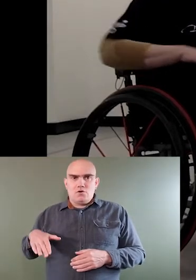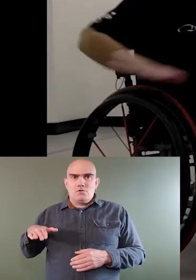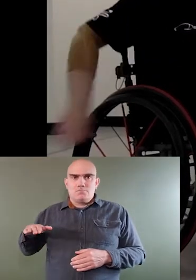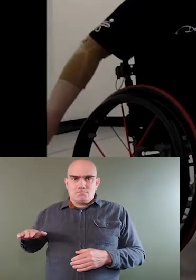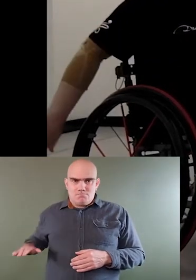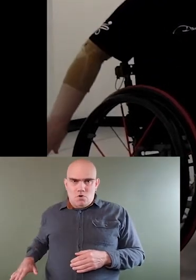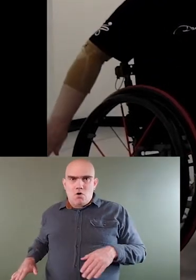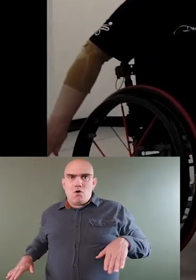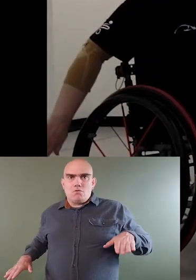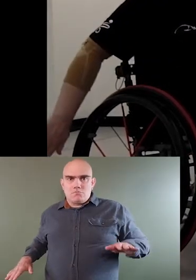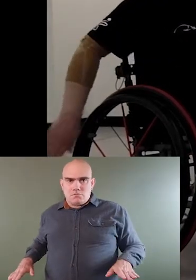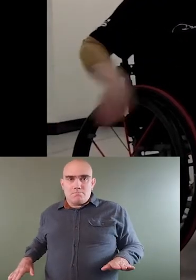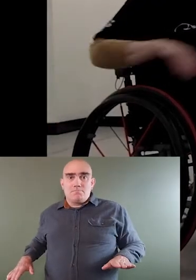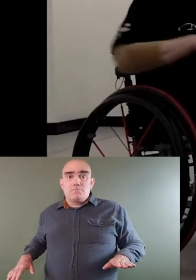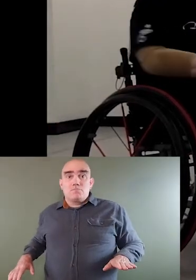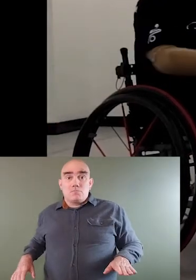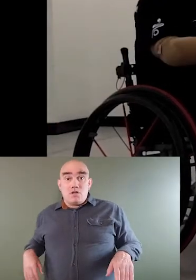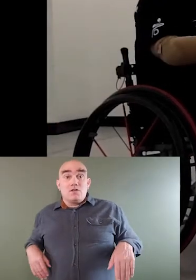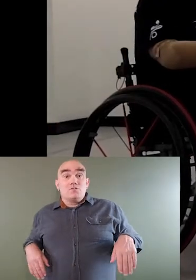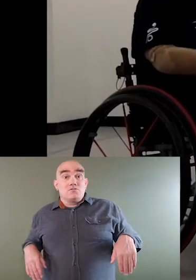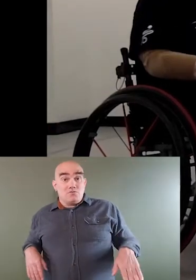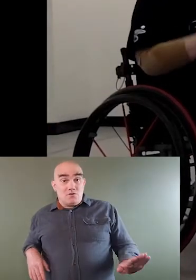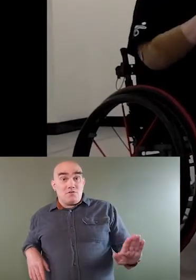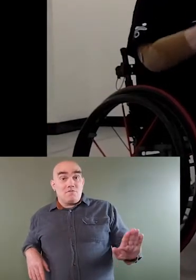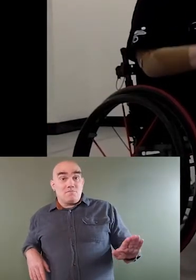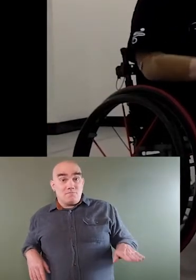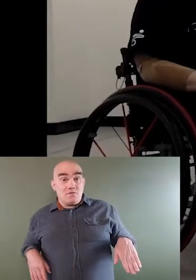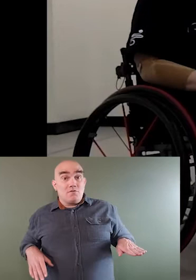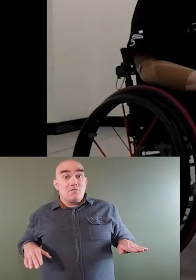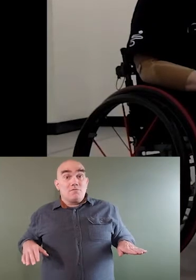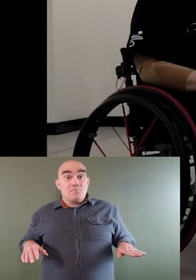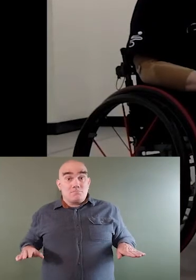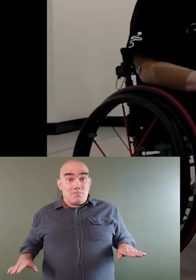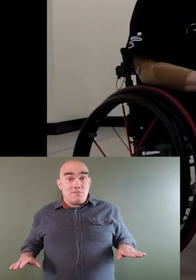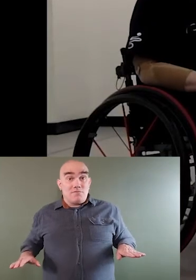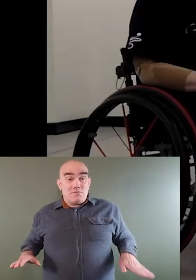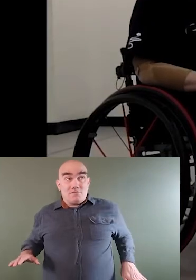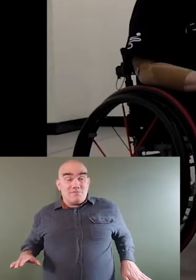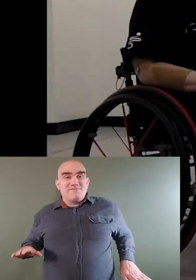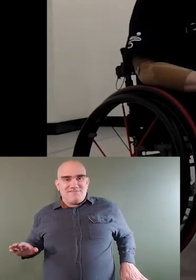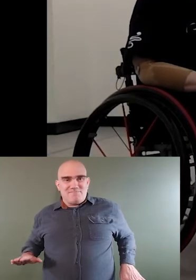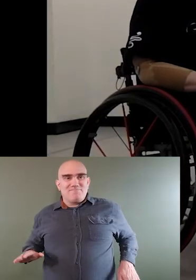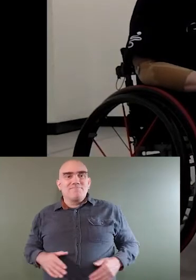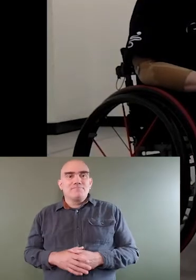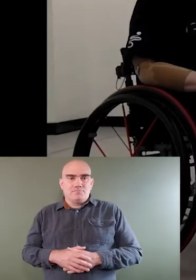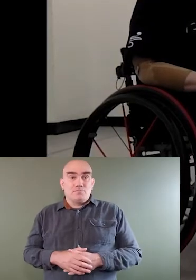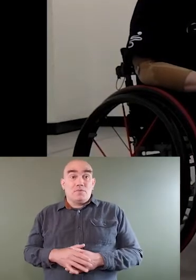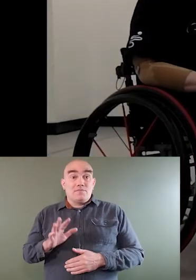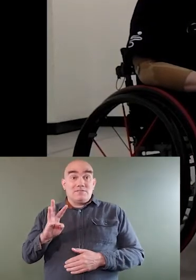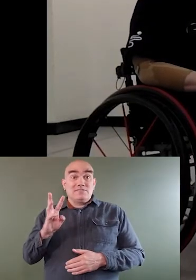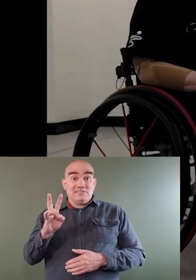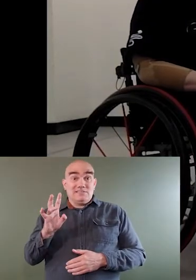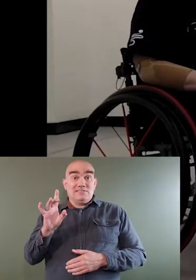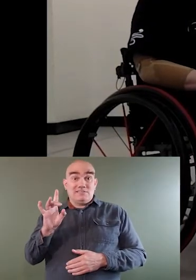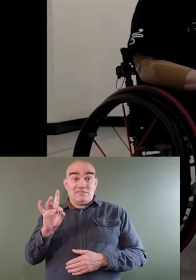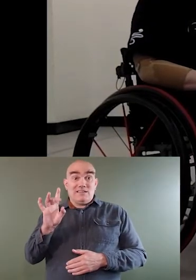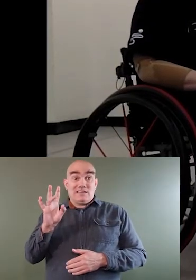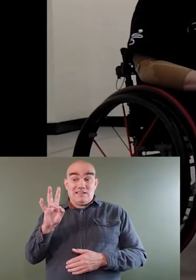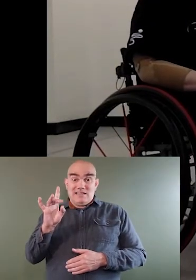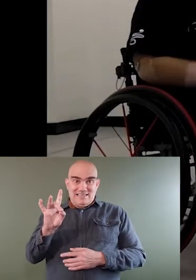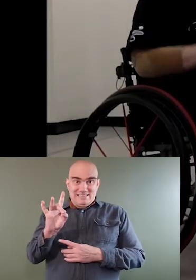Shuffle, ball, change. Shuffle, step. Ready? 5, 6,